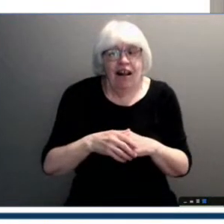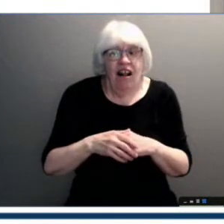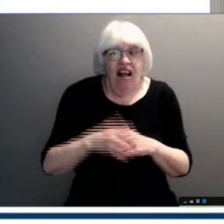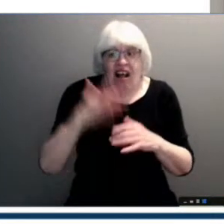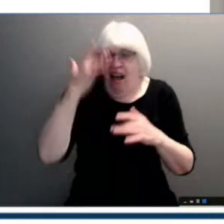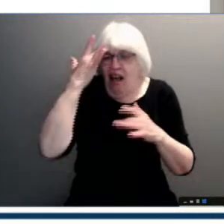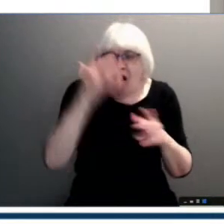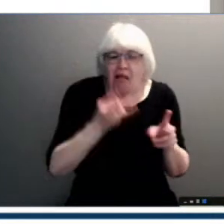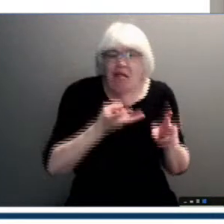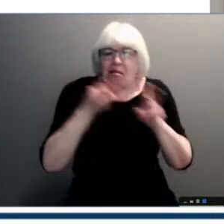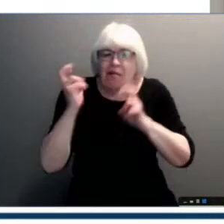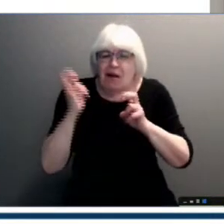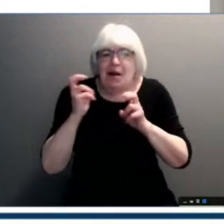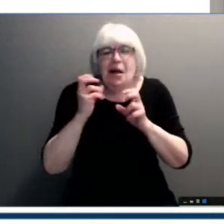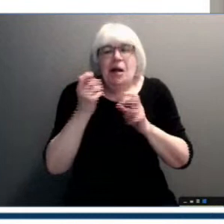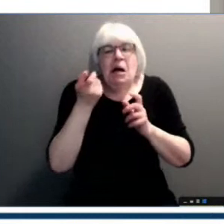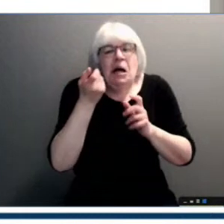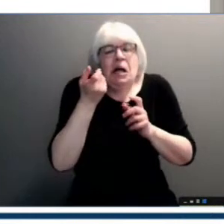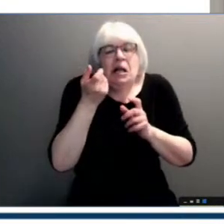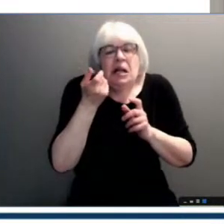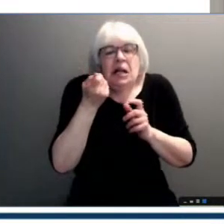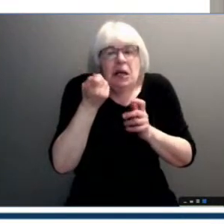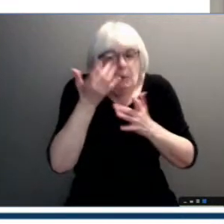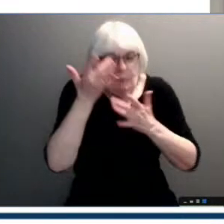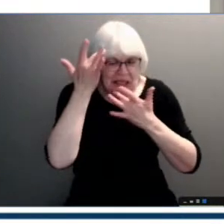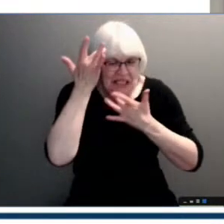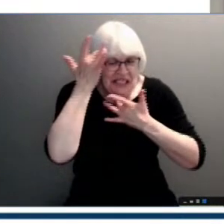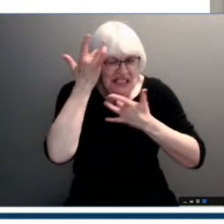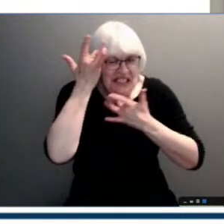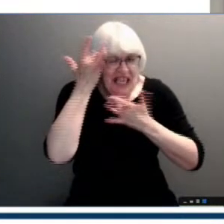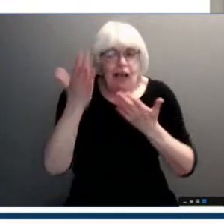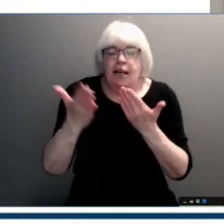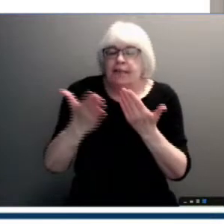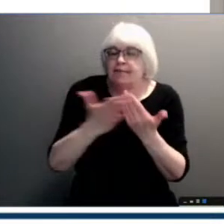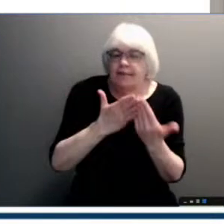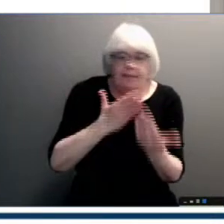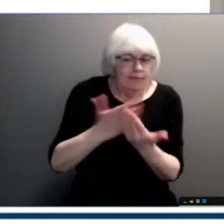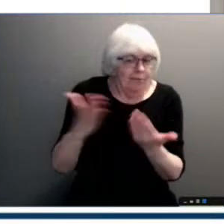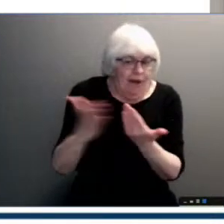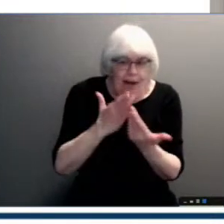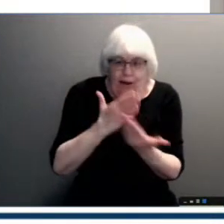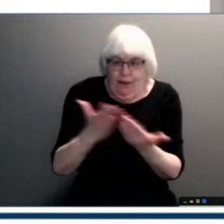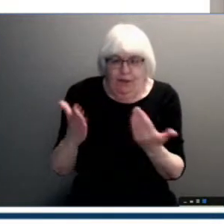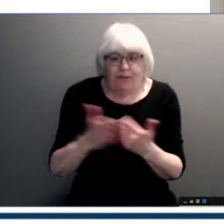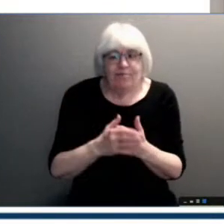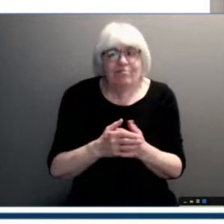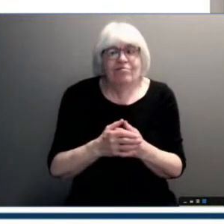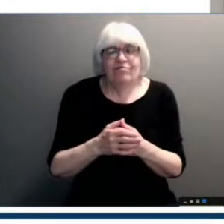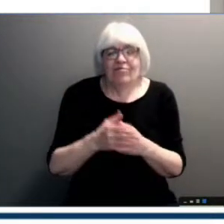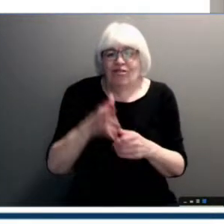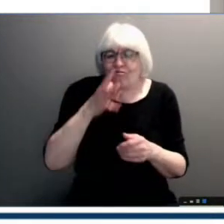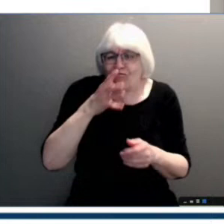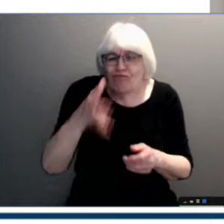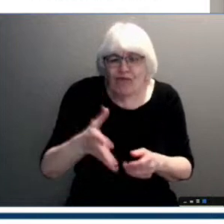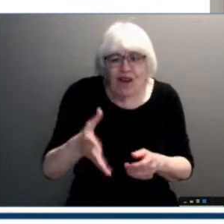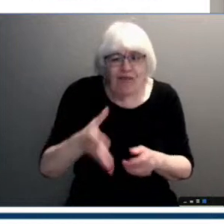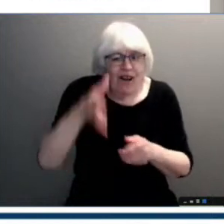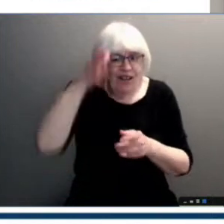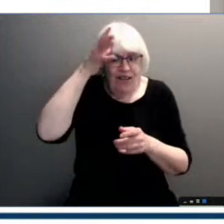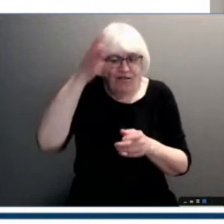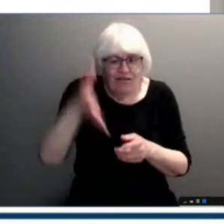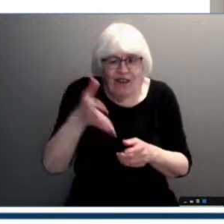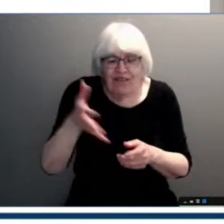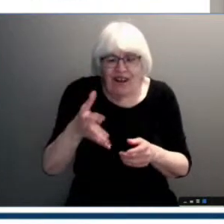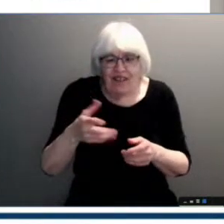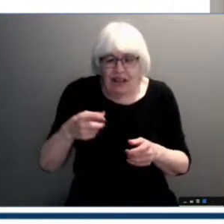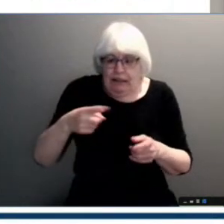elderly parents, your grandparents or neighbors would manage, or the immunocompromised, or the very young.